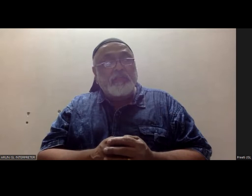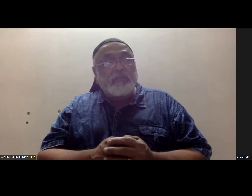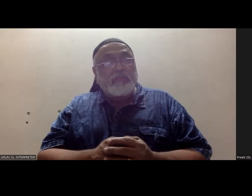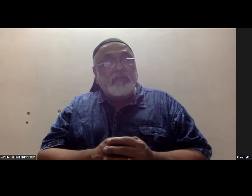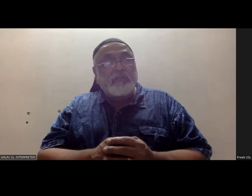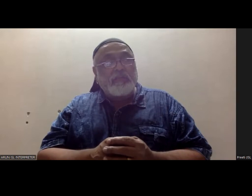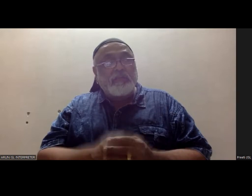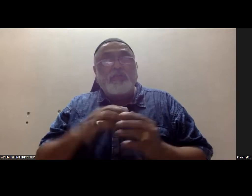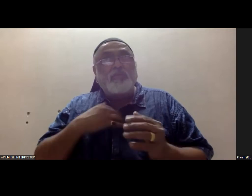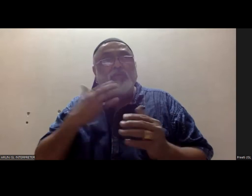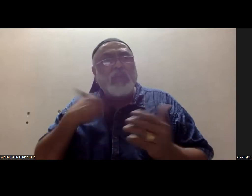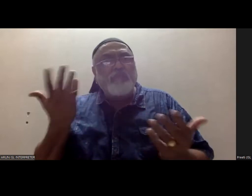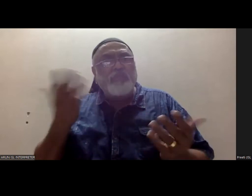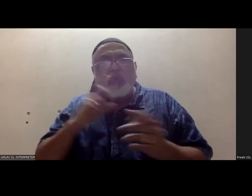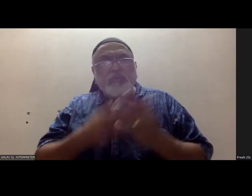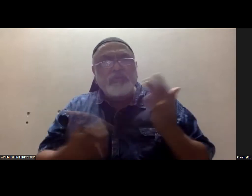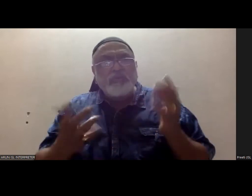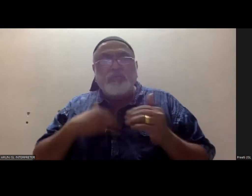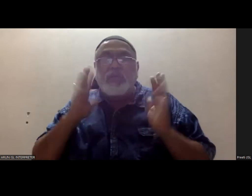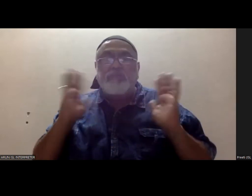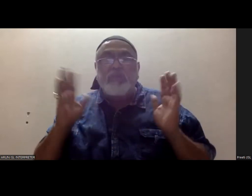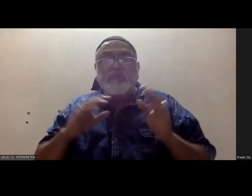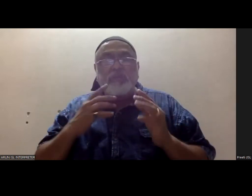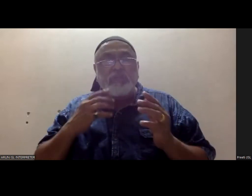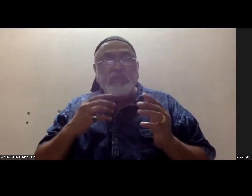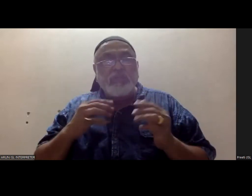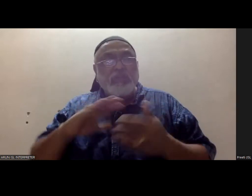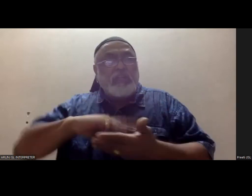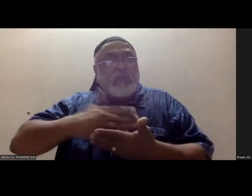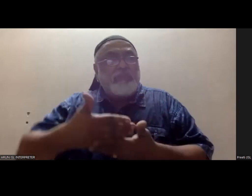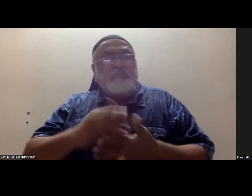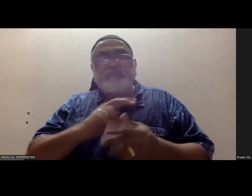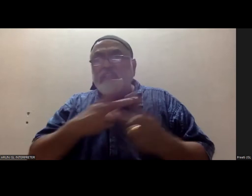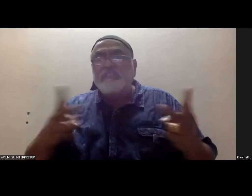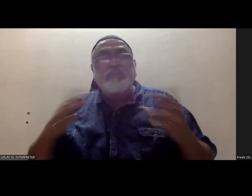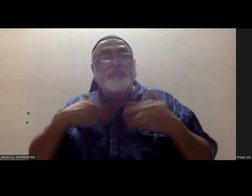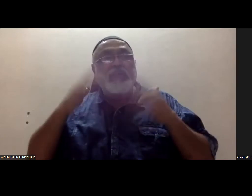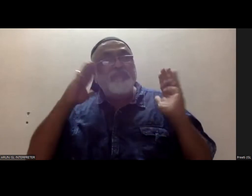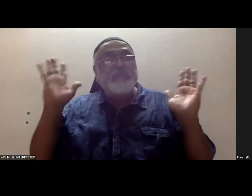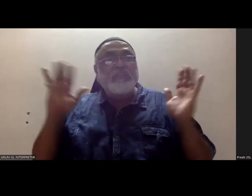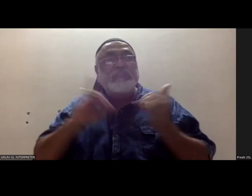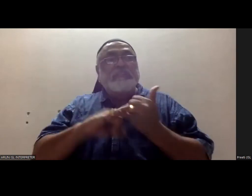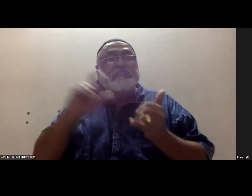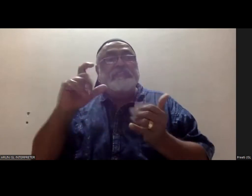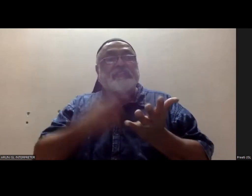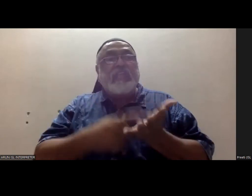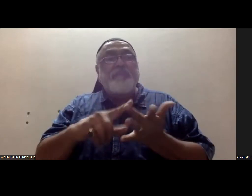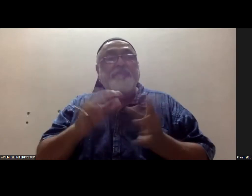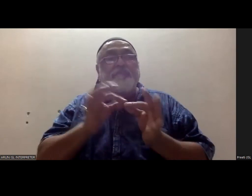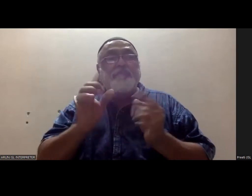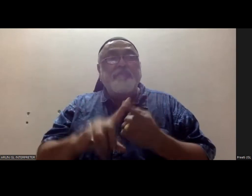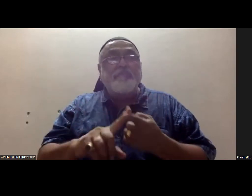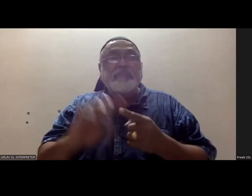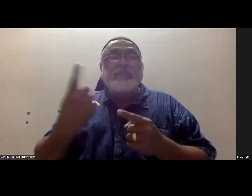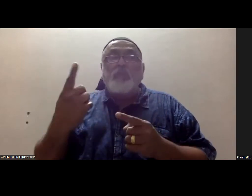What you don't have? Yes. Laptop and other things. I'm asking about the scribe, sir. Can you